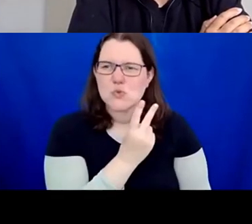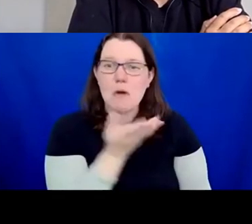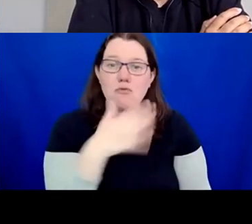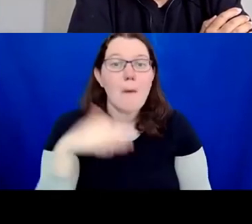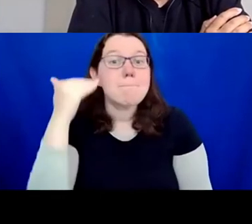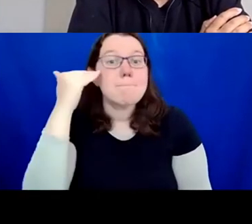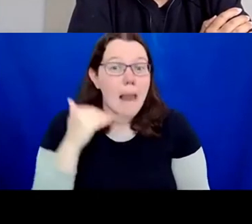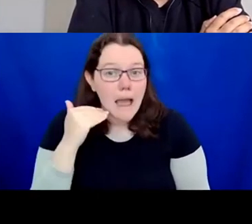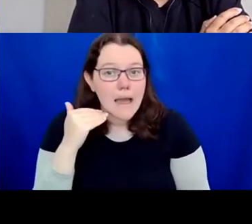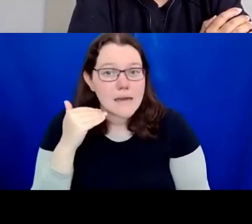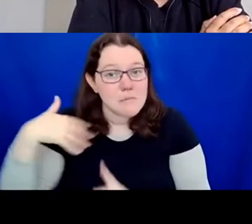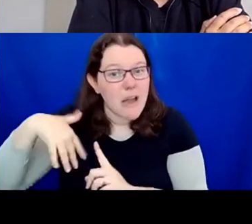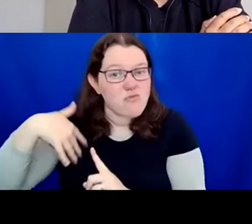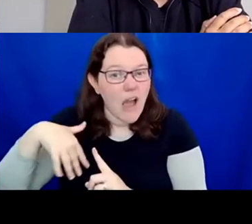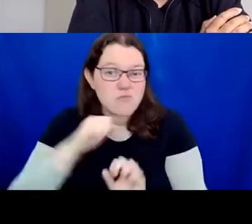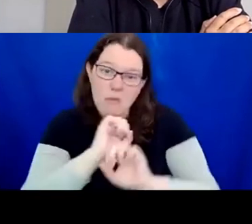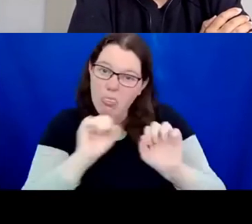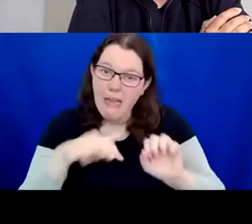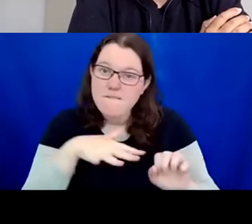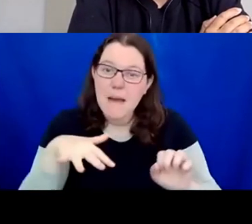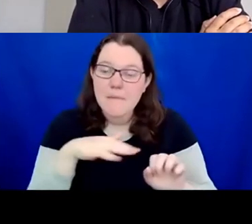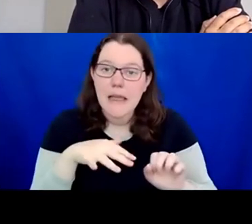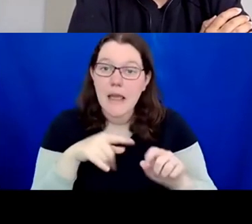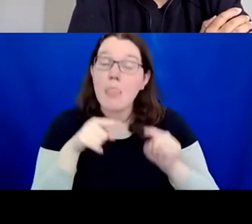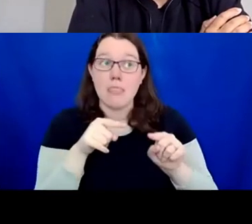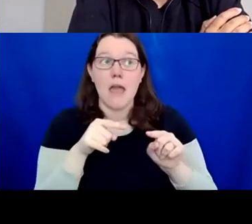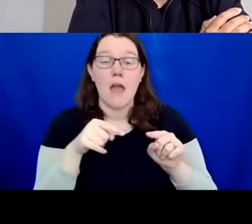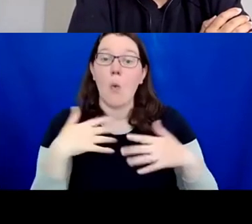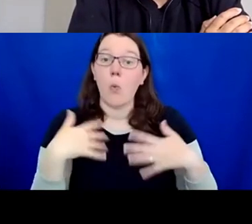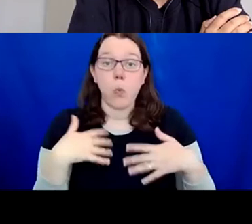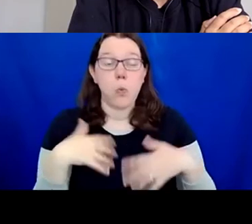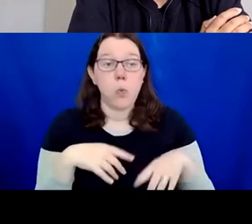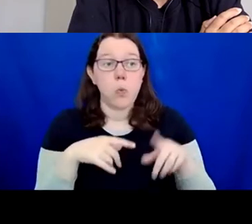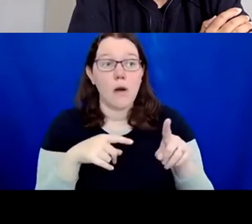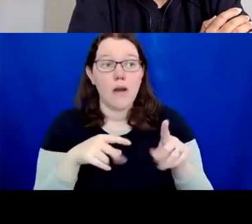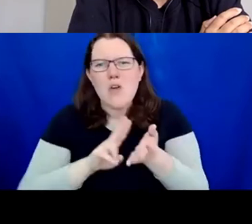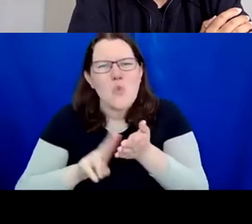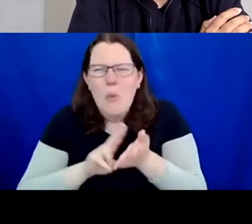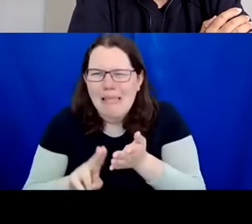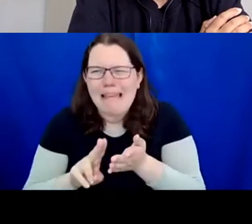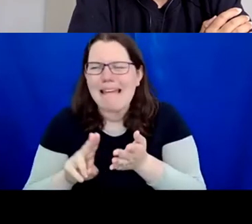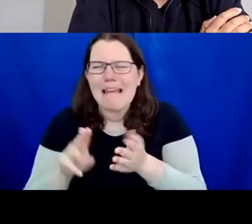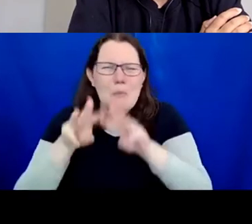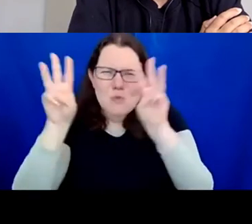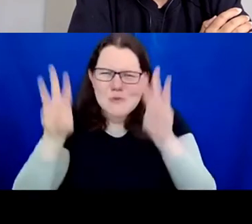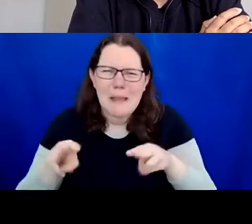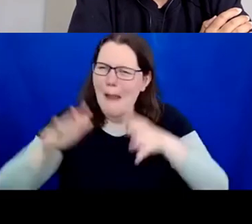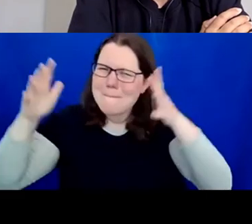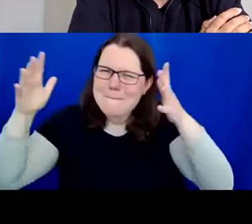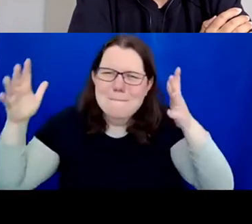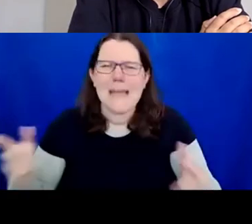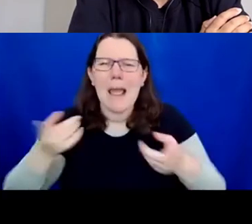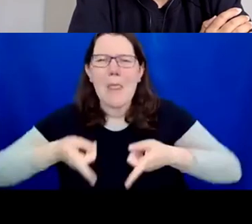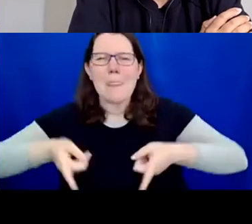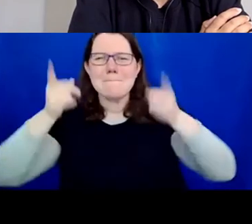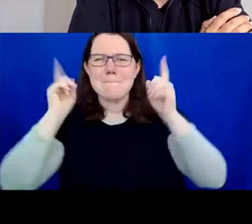And that is a big step for who's usually running sort of big regional museums. And that can't